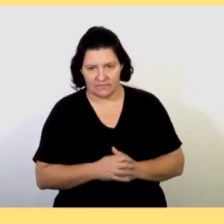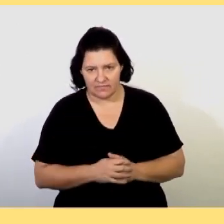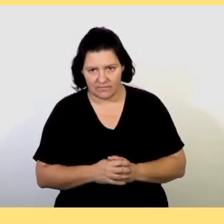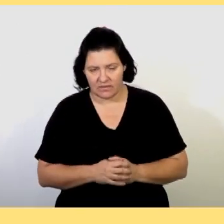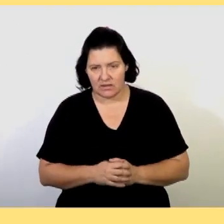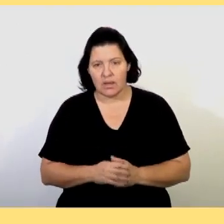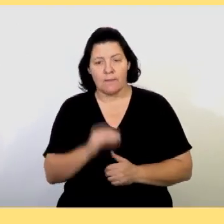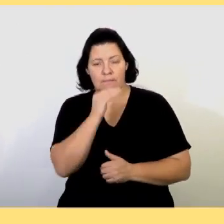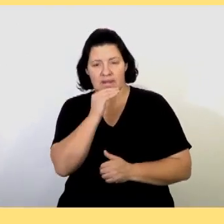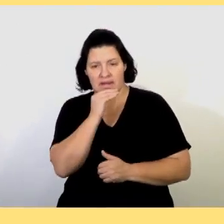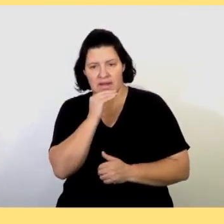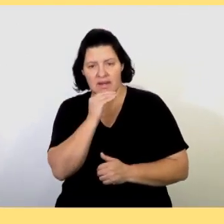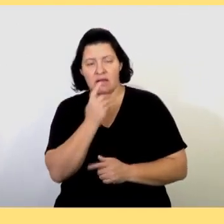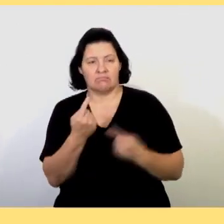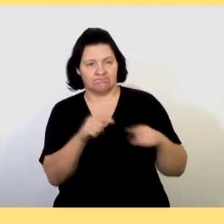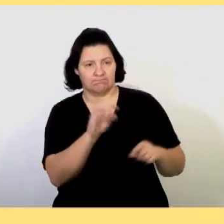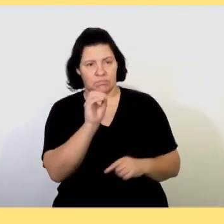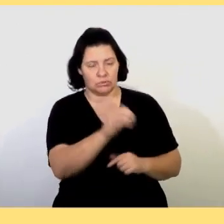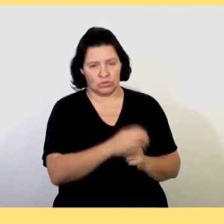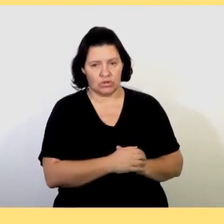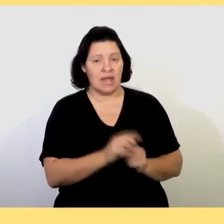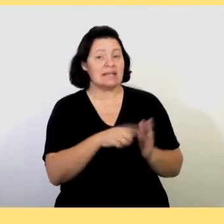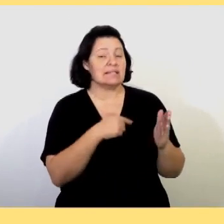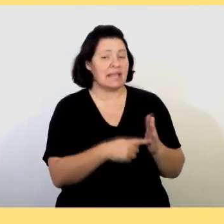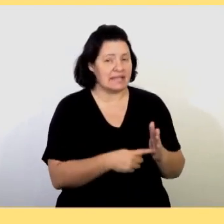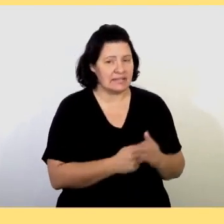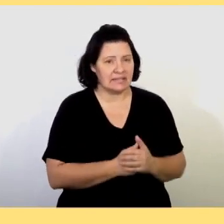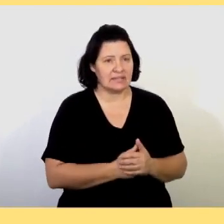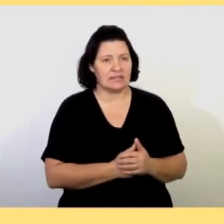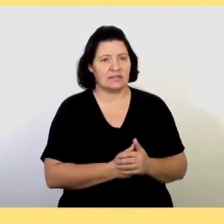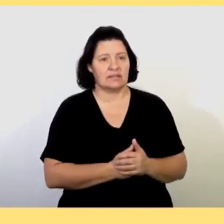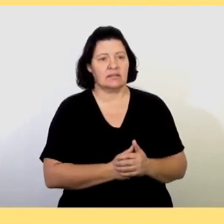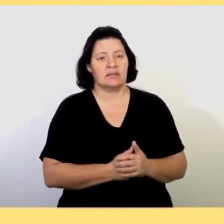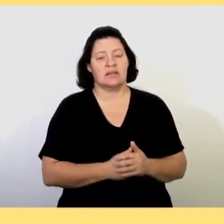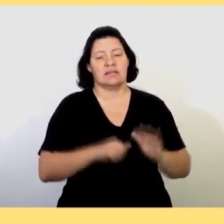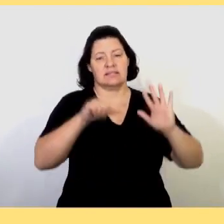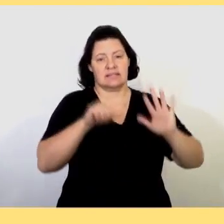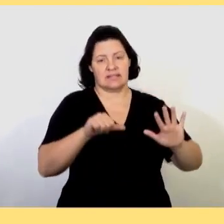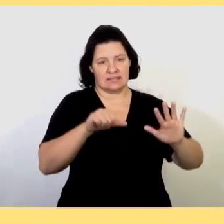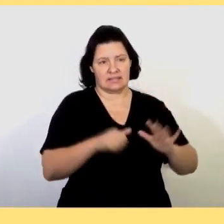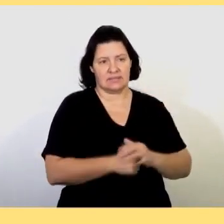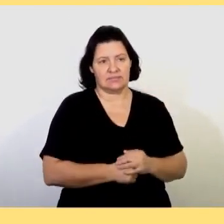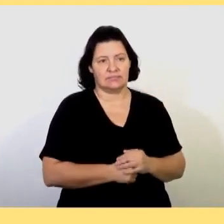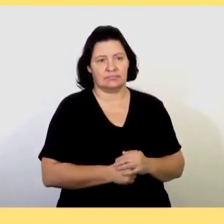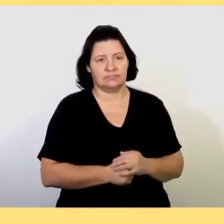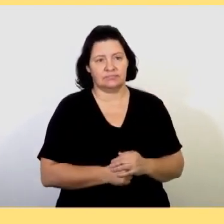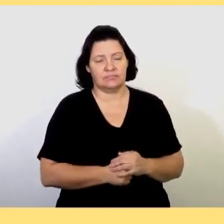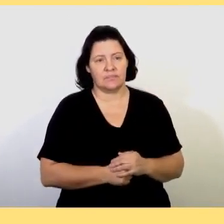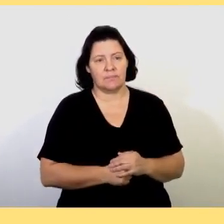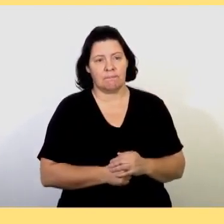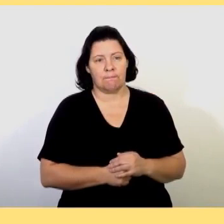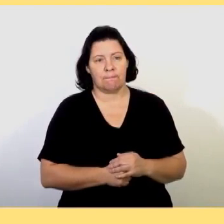right. So that means I'm coming here now. What is the date? The date is the